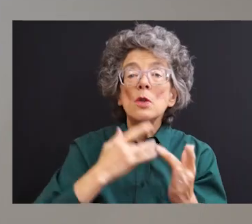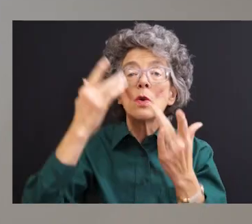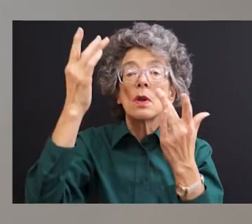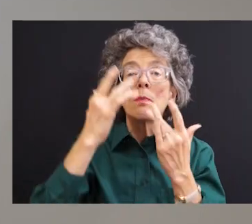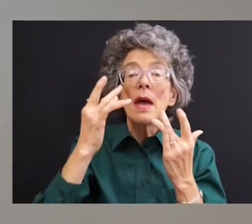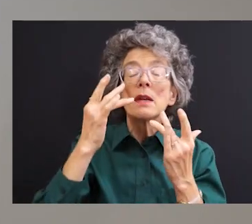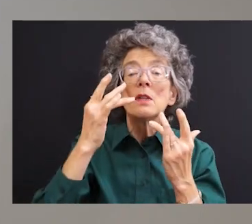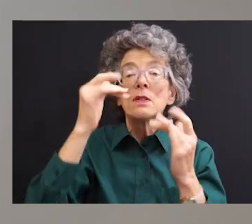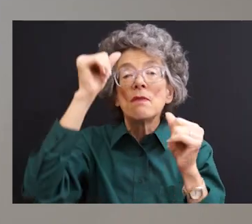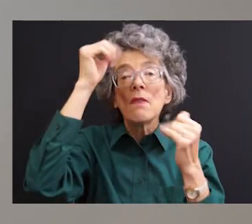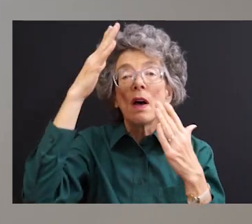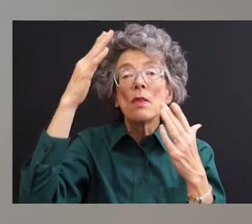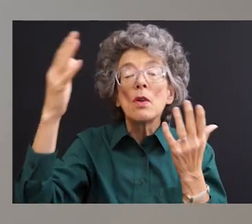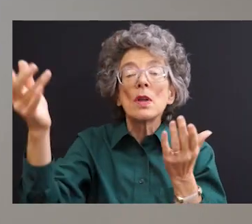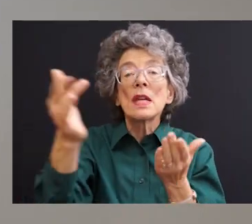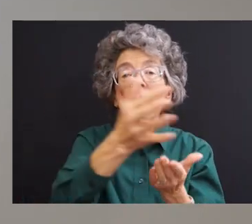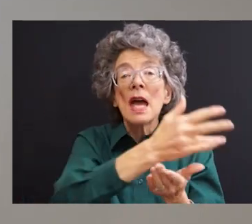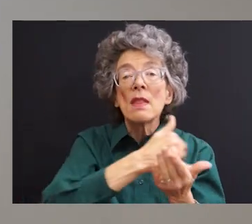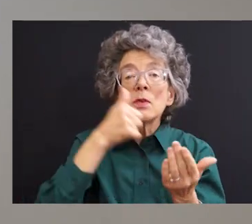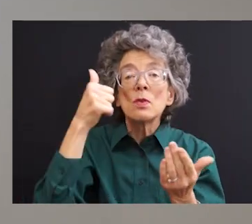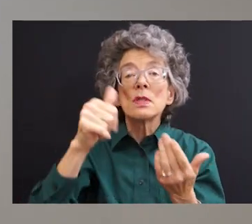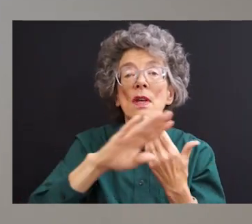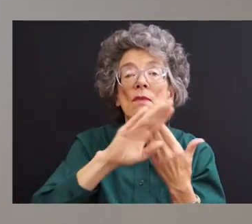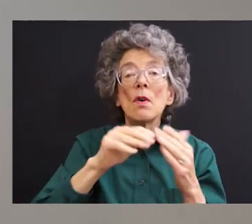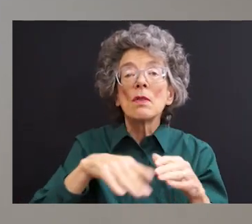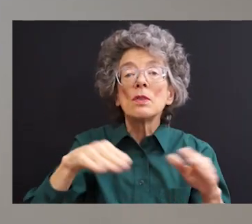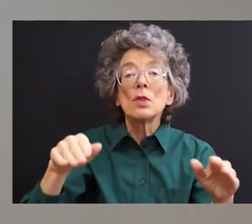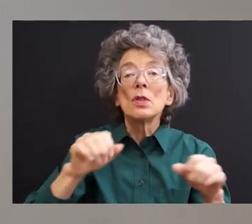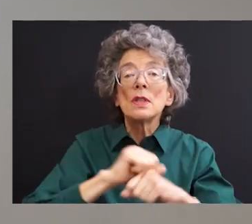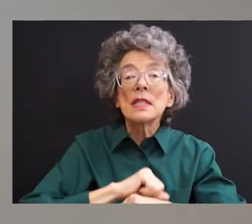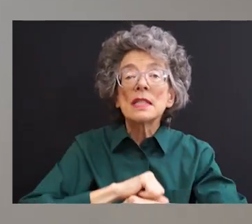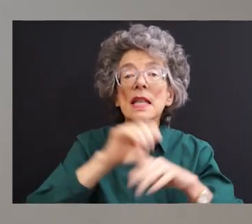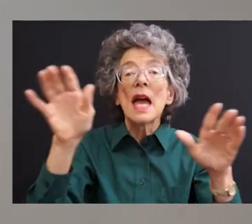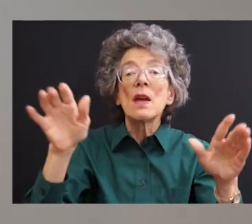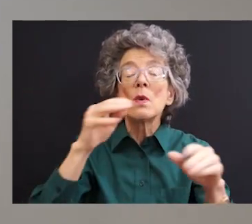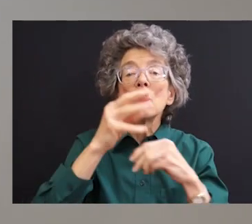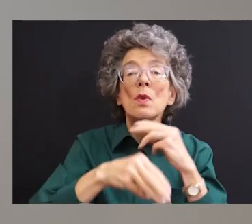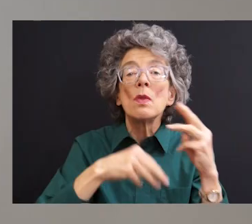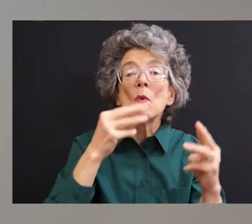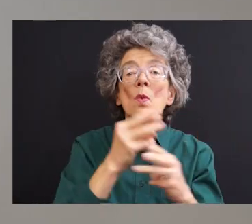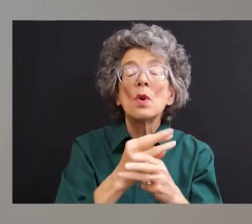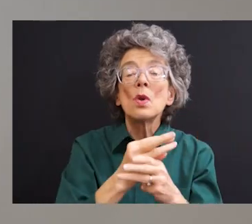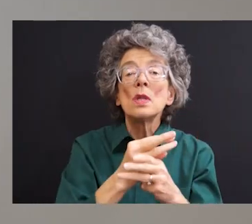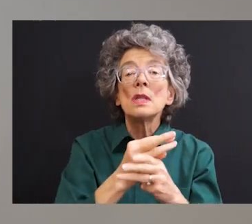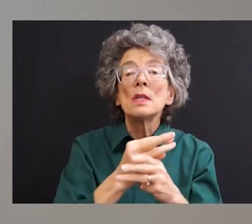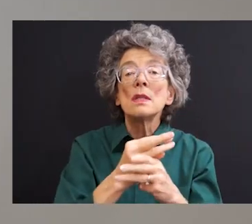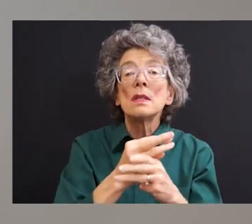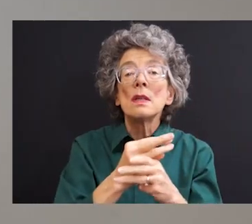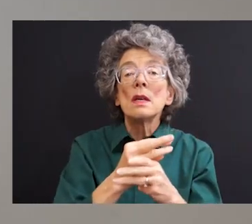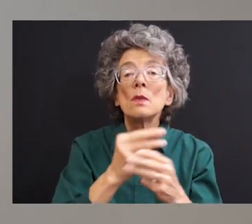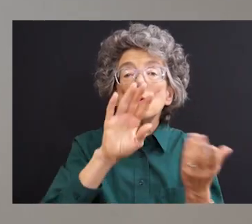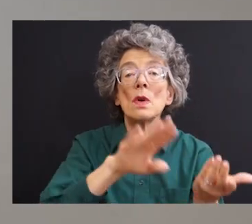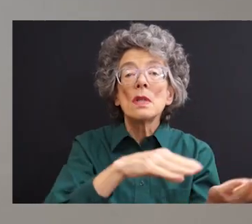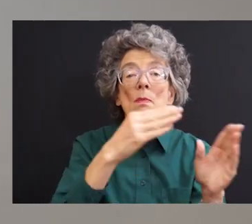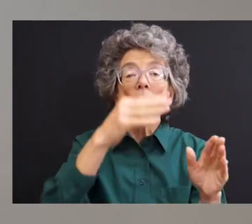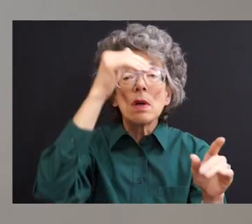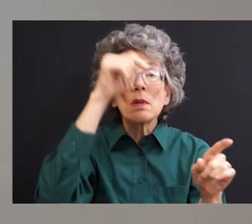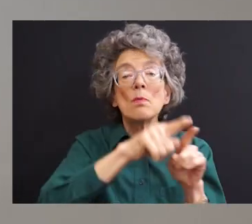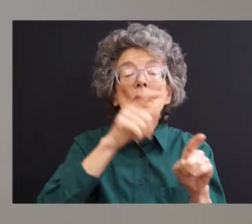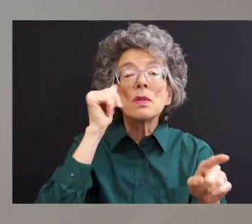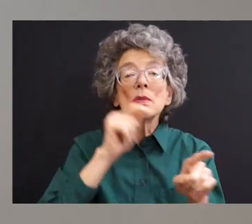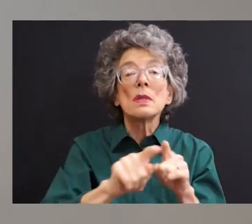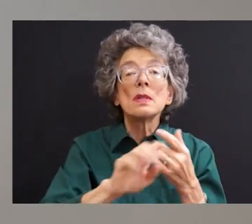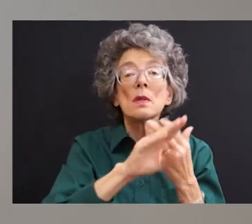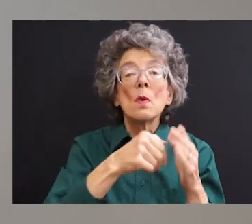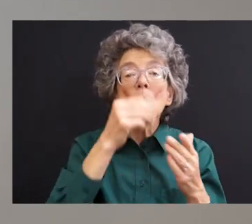compassion, O merciful Father, gather to yourself all your children scattered throughout the world. To our departed brothers and sisters,